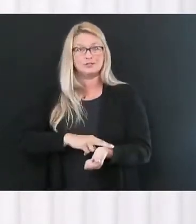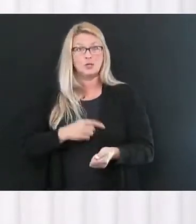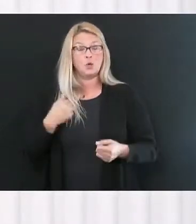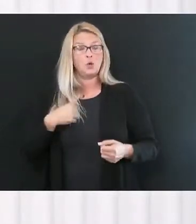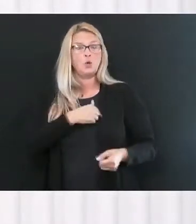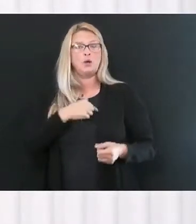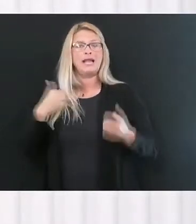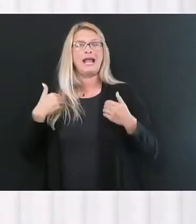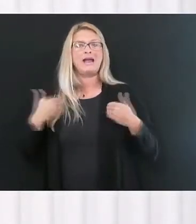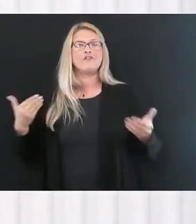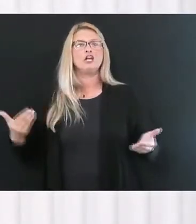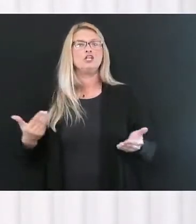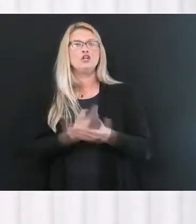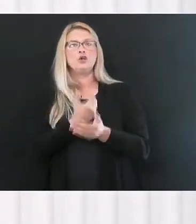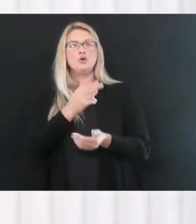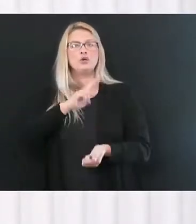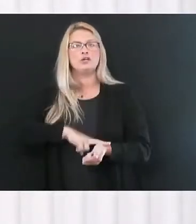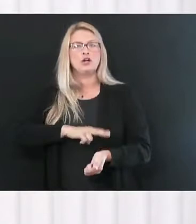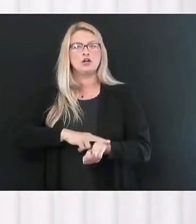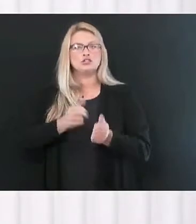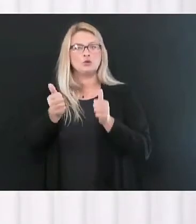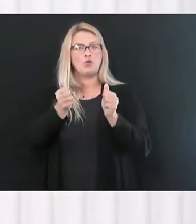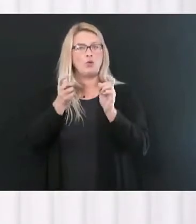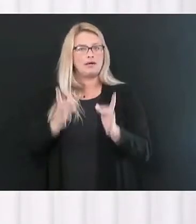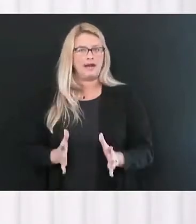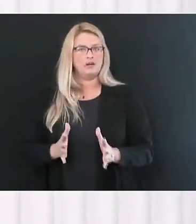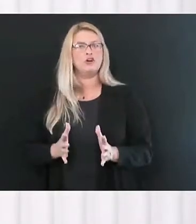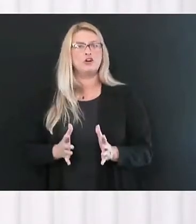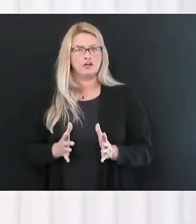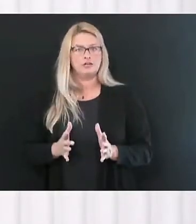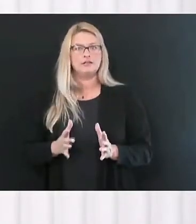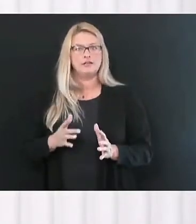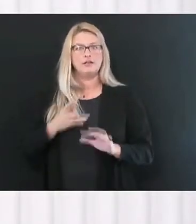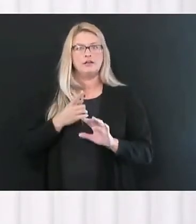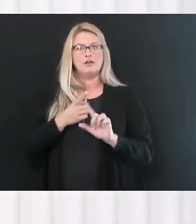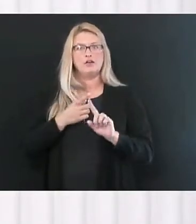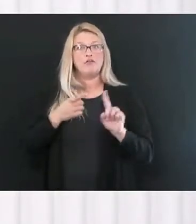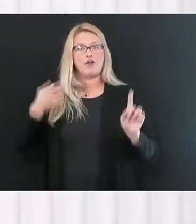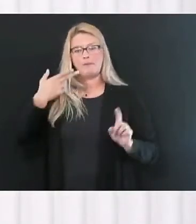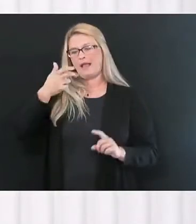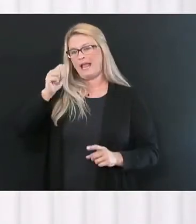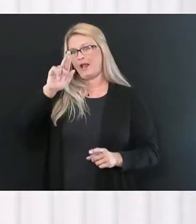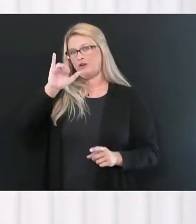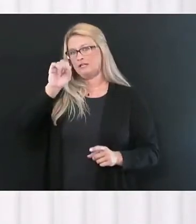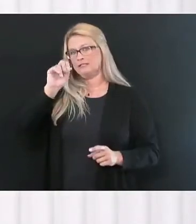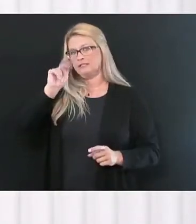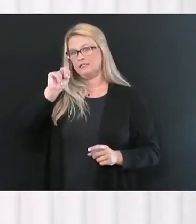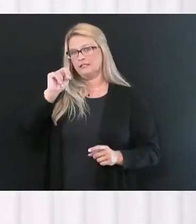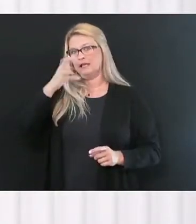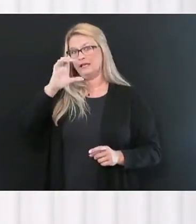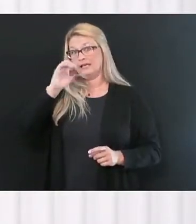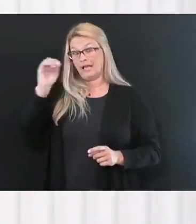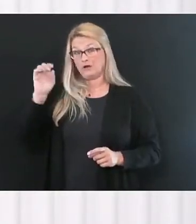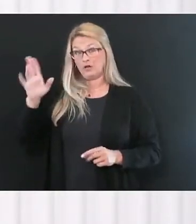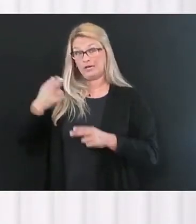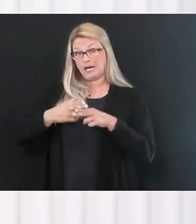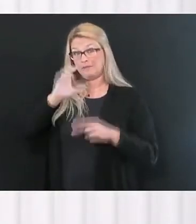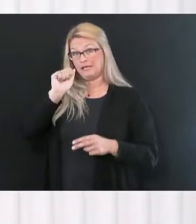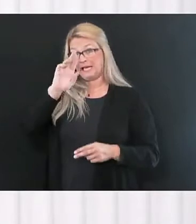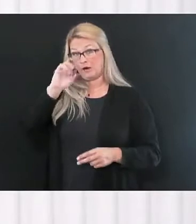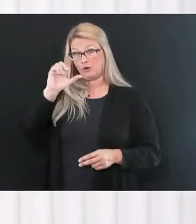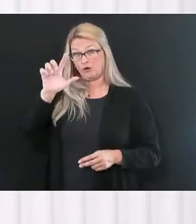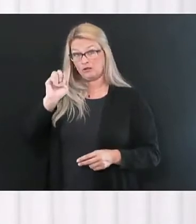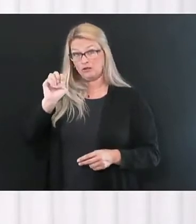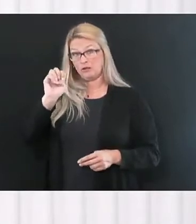school nurse coordinator at the state of West Virginia. She comes to us from, I believe, Harrison County. Her name's Carol Ward. She